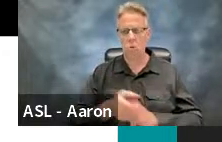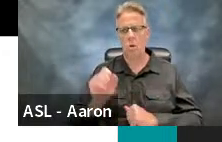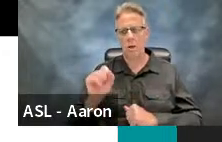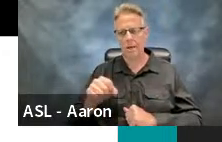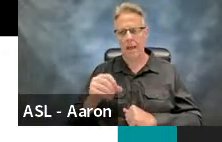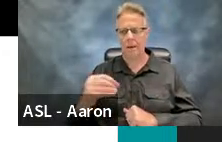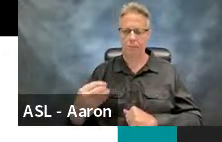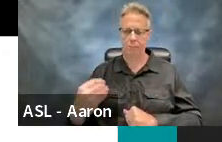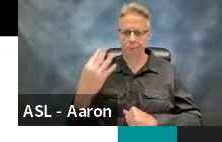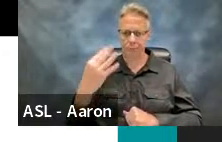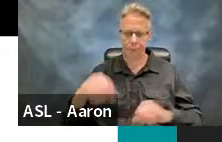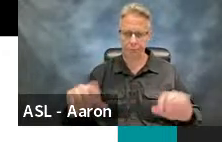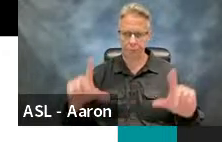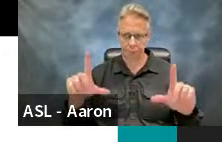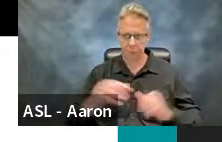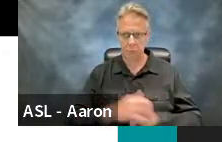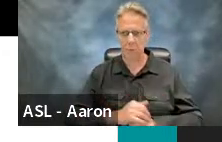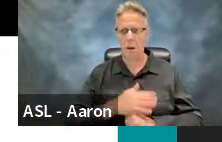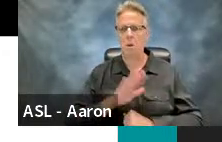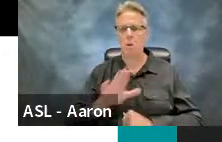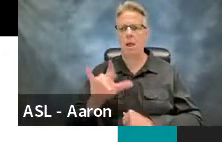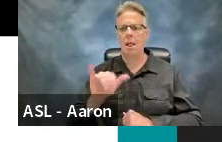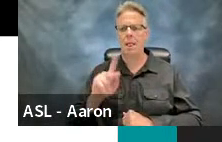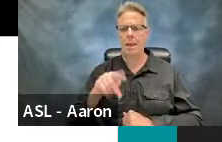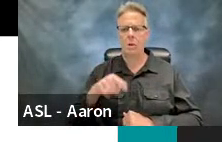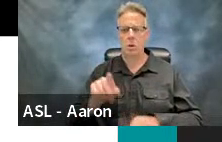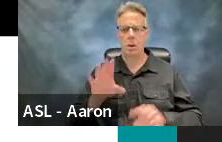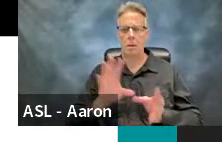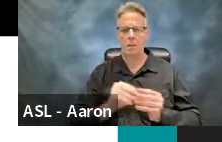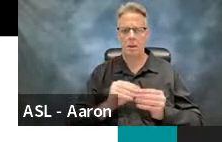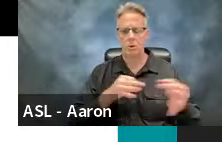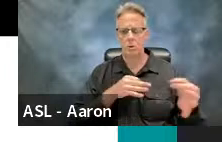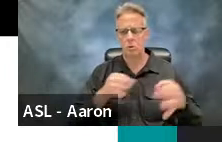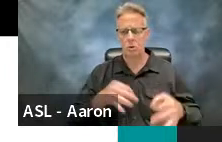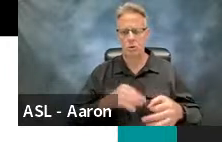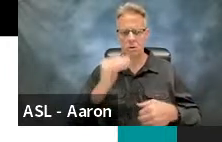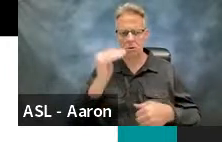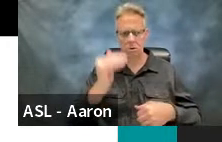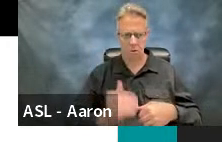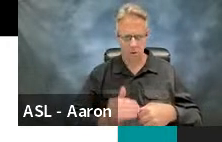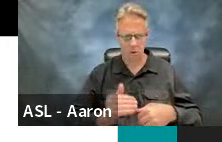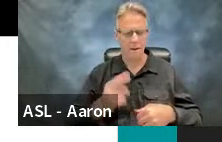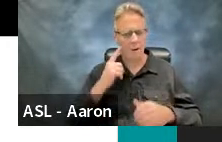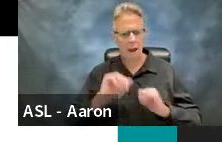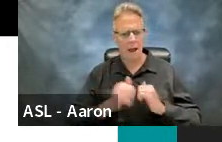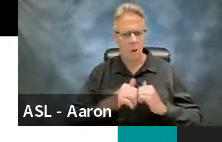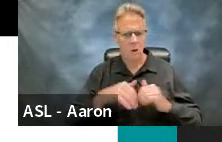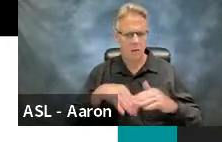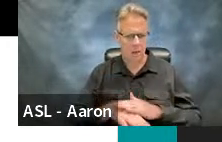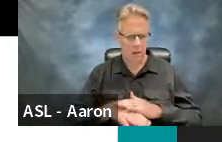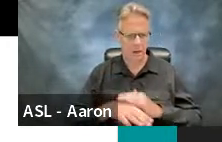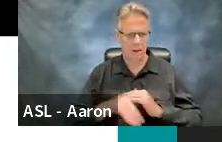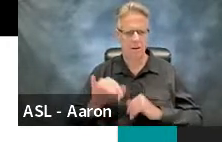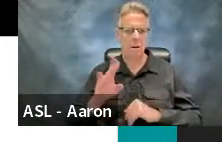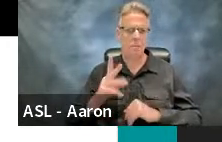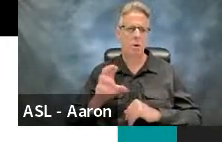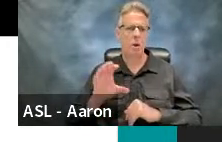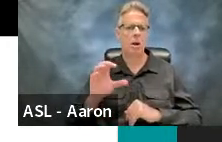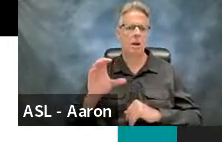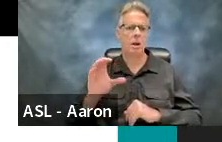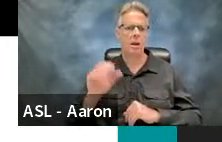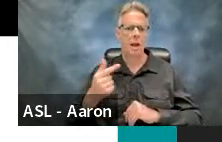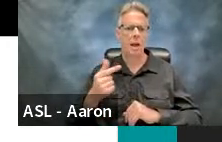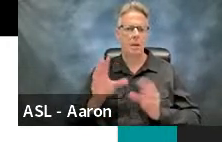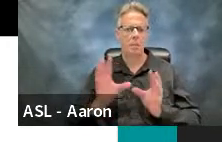camera. Please use a link located in the meeting description on the YouTube meeting page or on the IBR CAG meeting